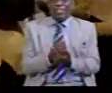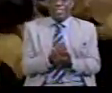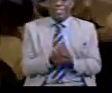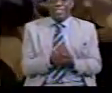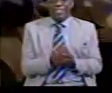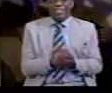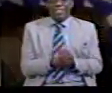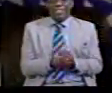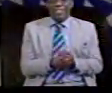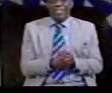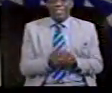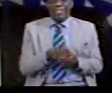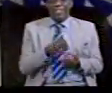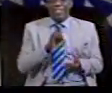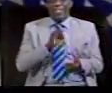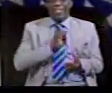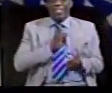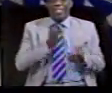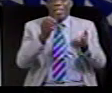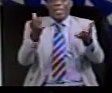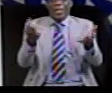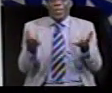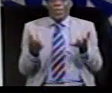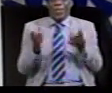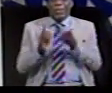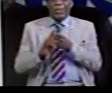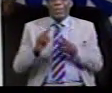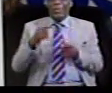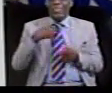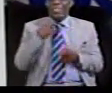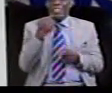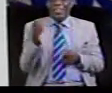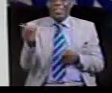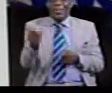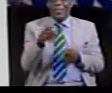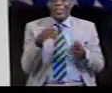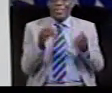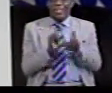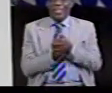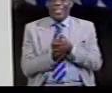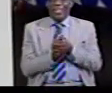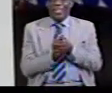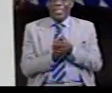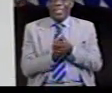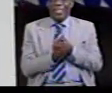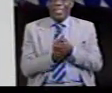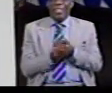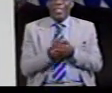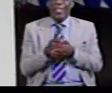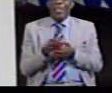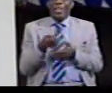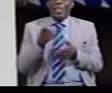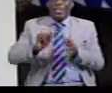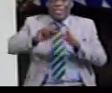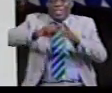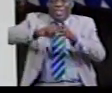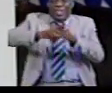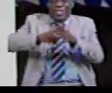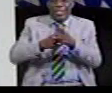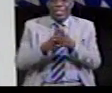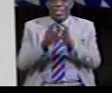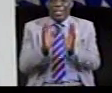I want to tell you that j'aimerais vous dire the convener of this